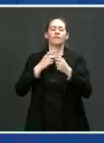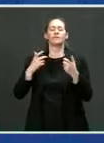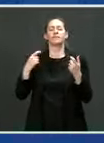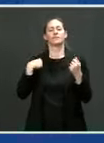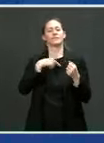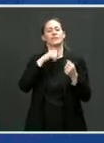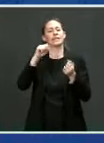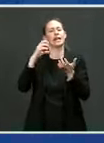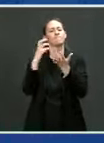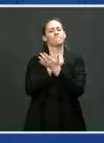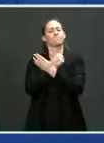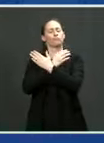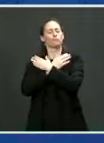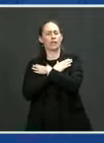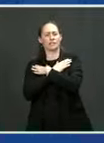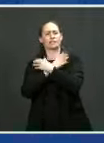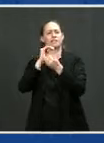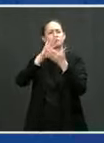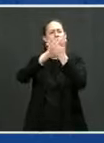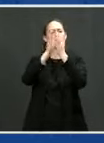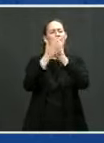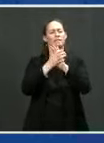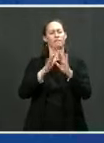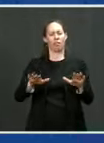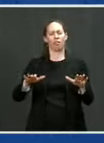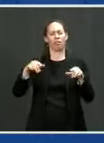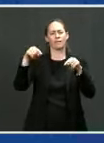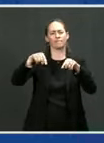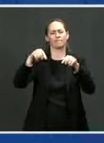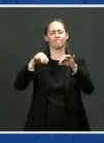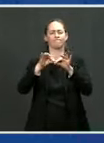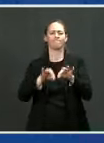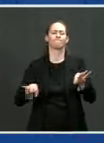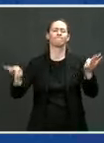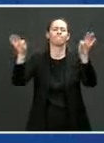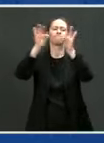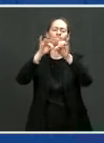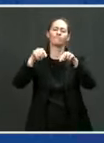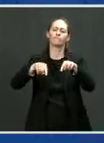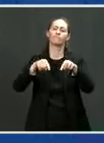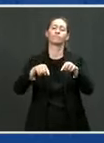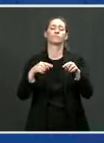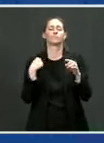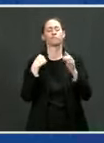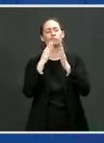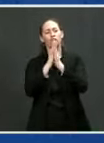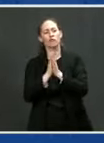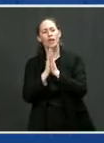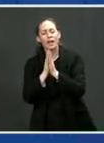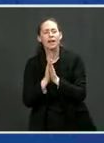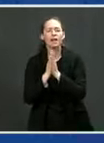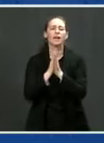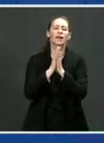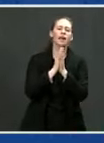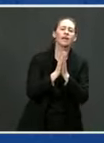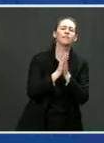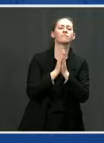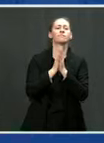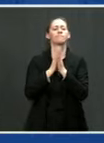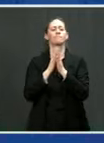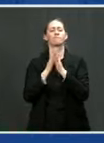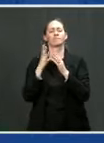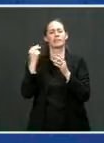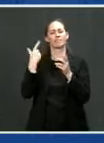peace at last. We pray in your sovereign name.